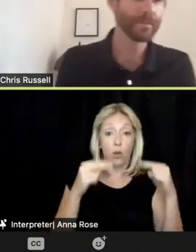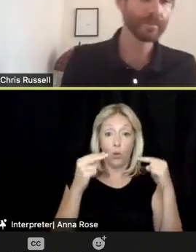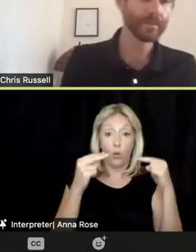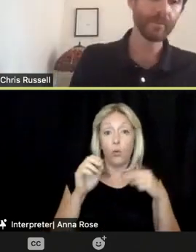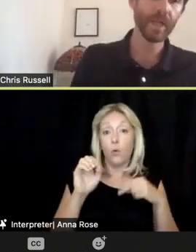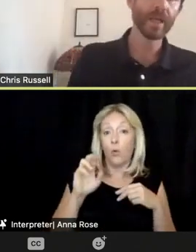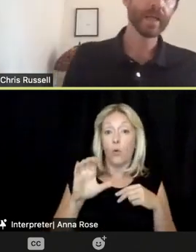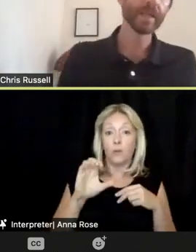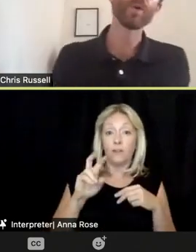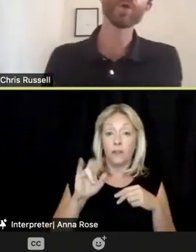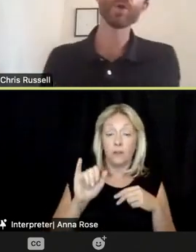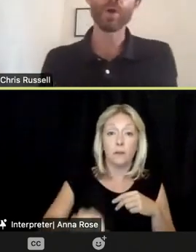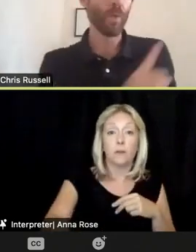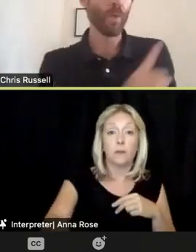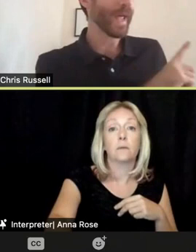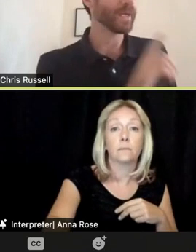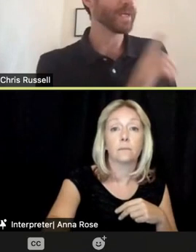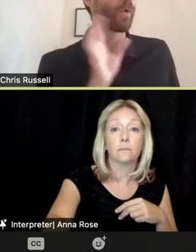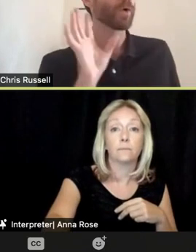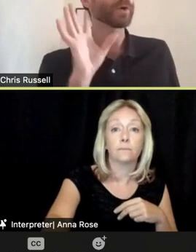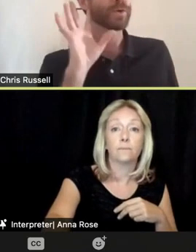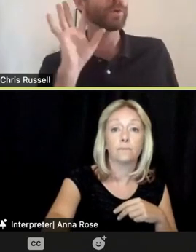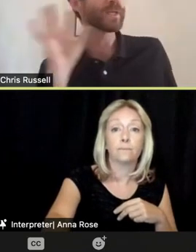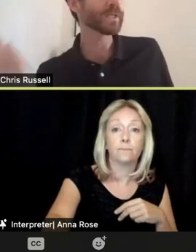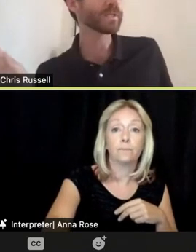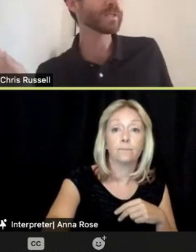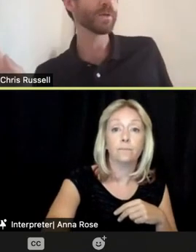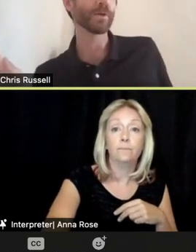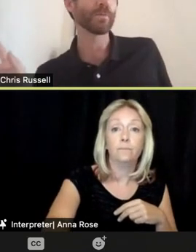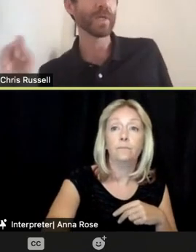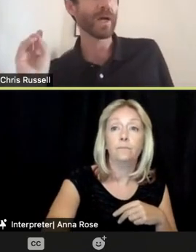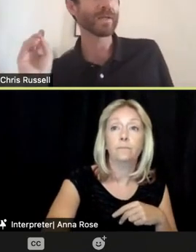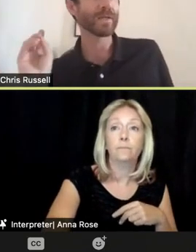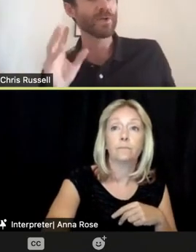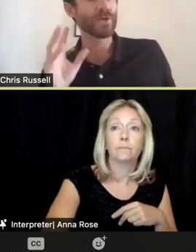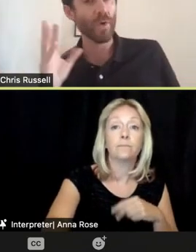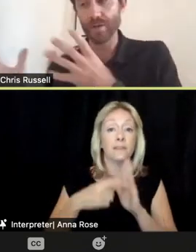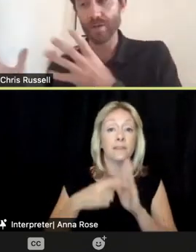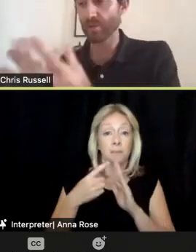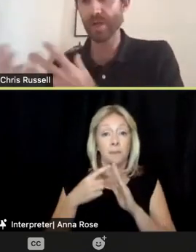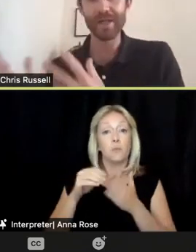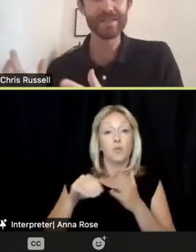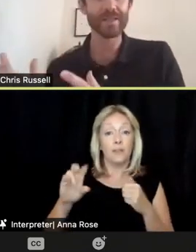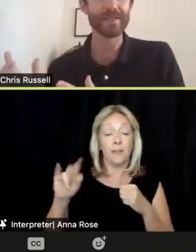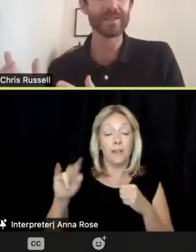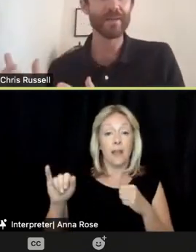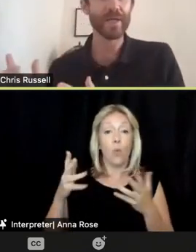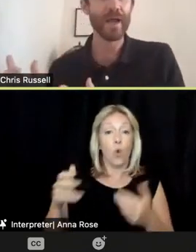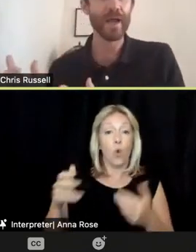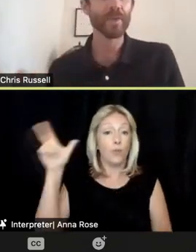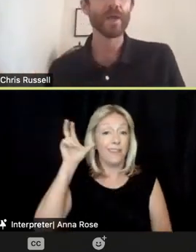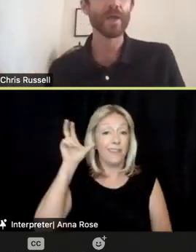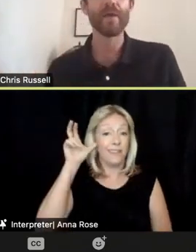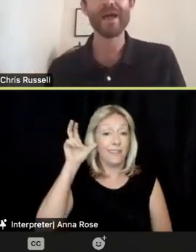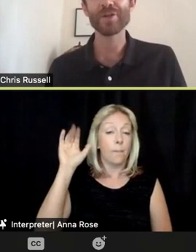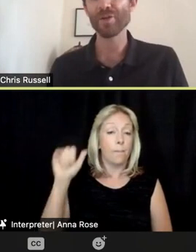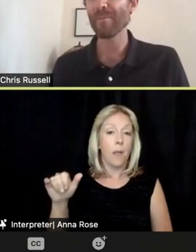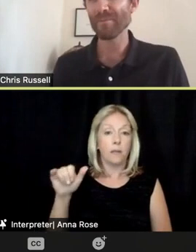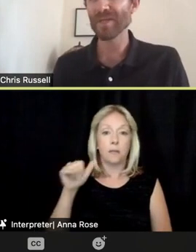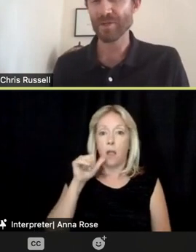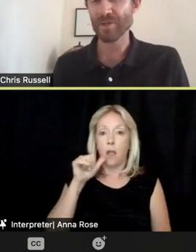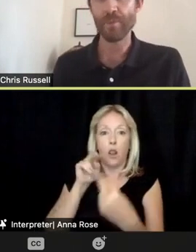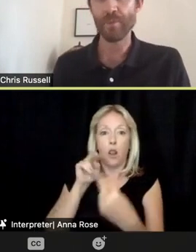CVI, they will look away in order to listen to you because it's too hard to look and listen at the same time.